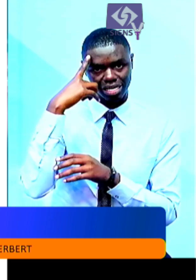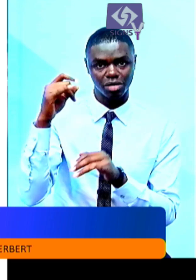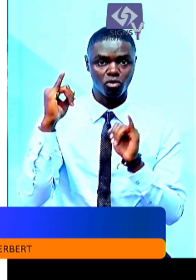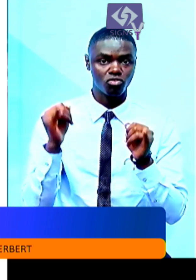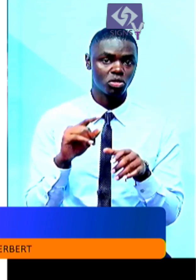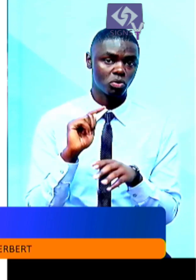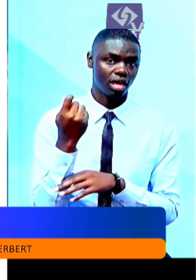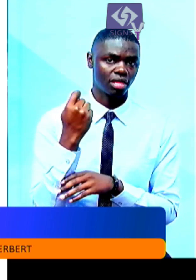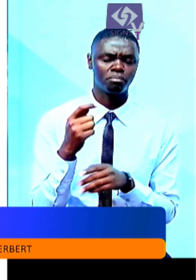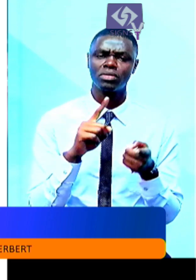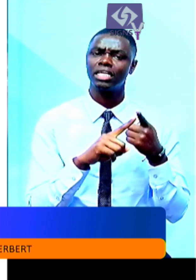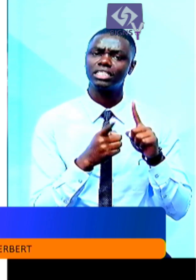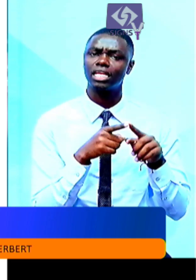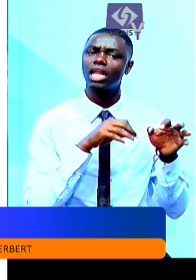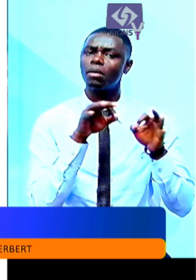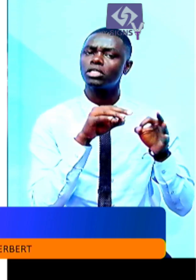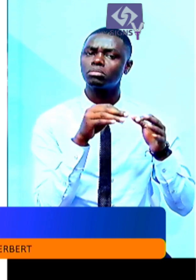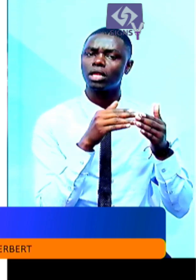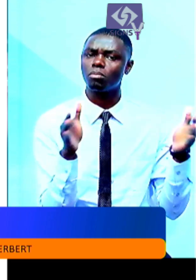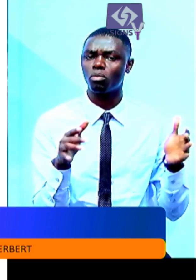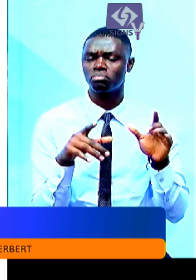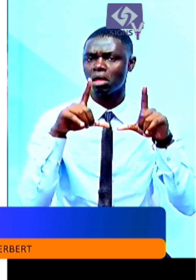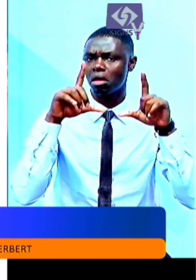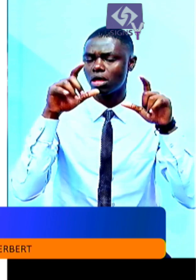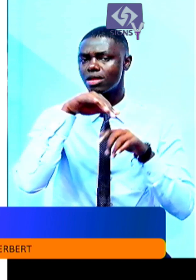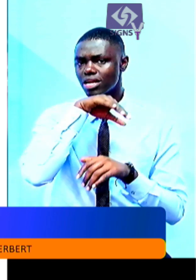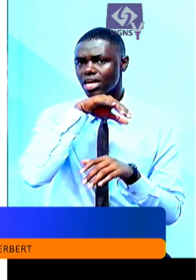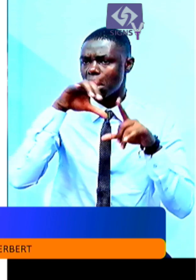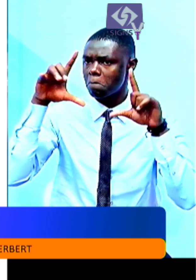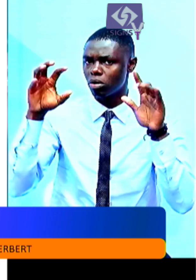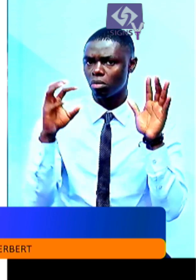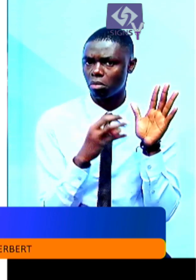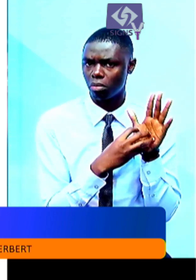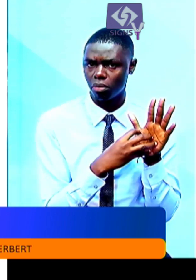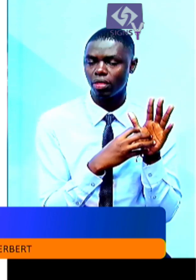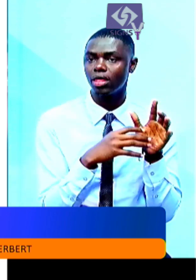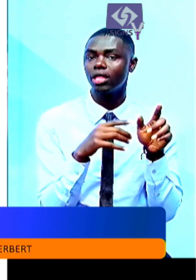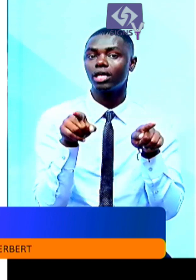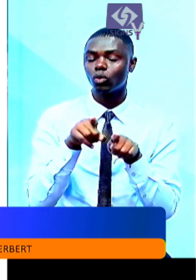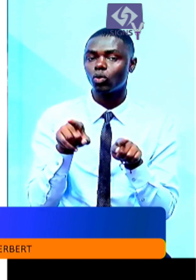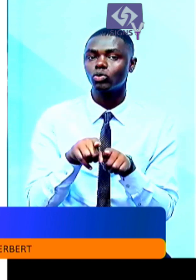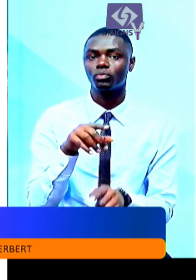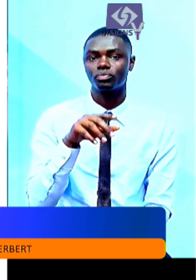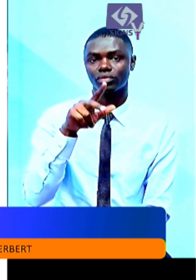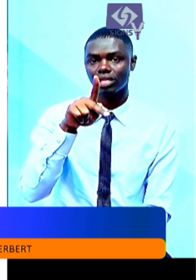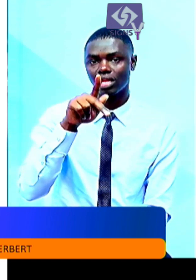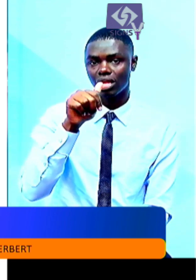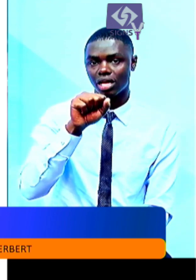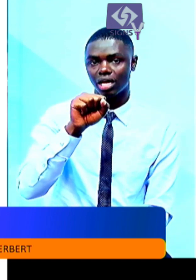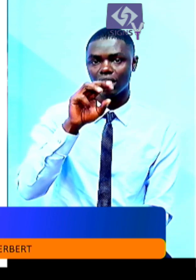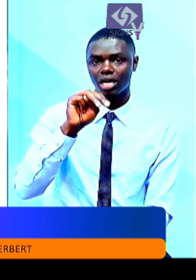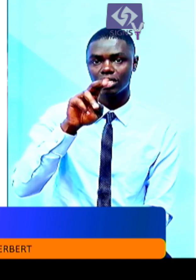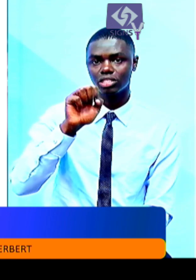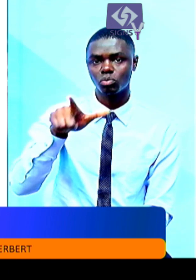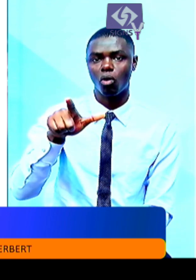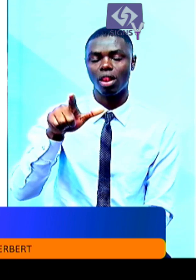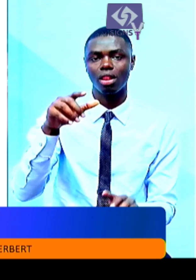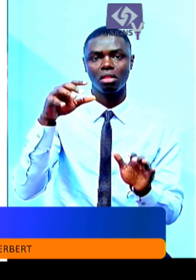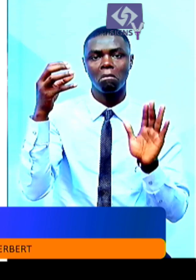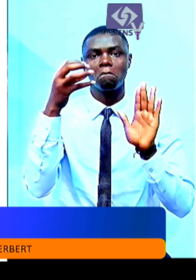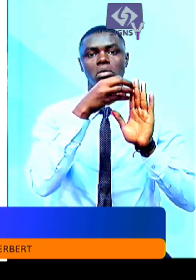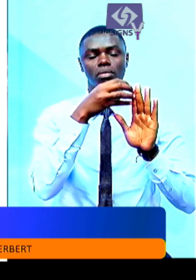Now, the Standard have gone ahead and pictured Raila Odinga in the front as Casmuel is in the back. Did Raila